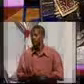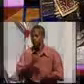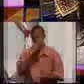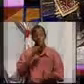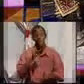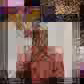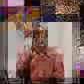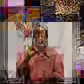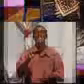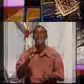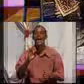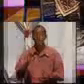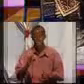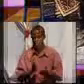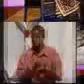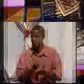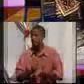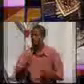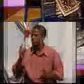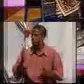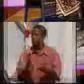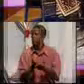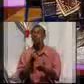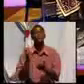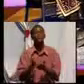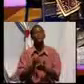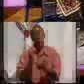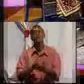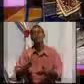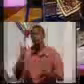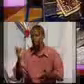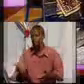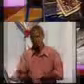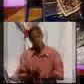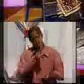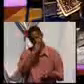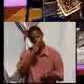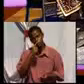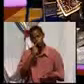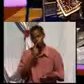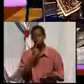Mr. Sani, Social Security. Social welfare. Yes. Yeah.